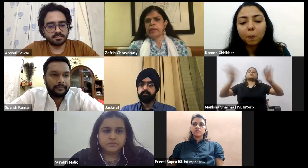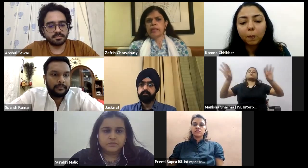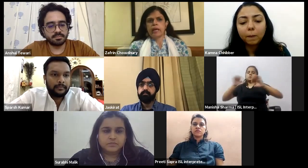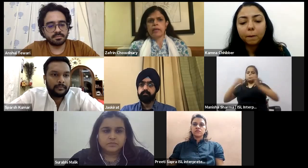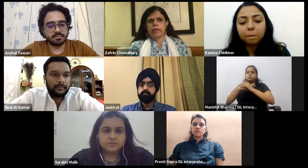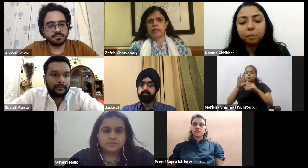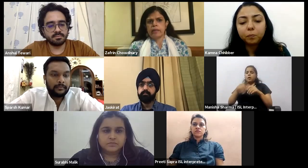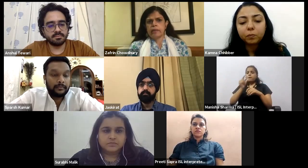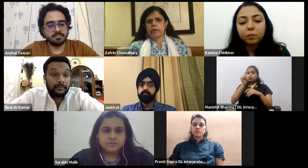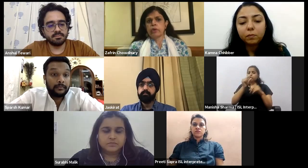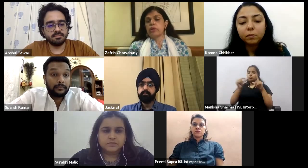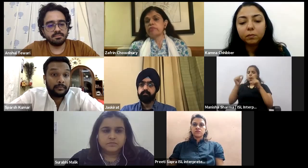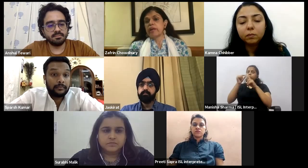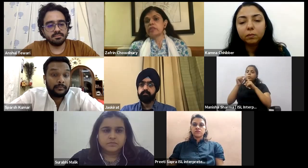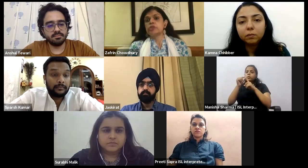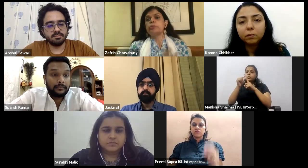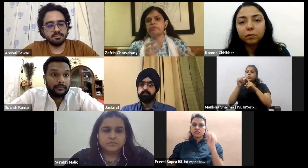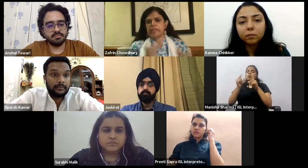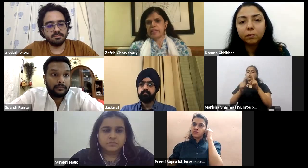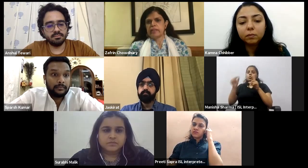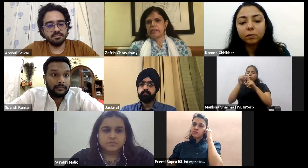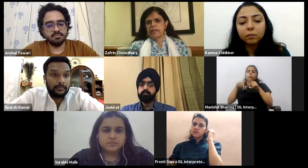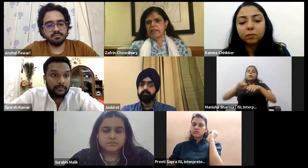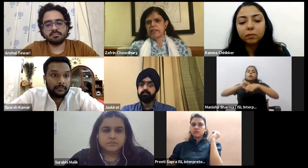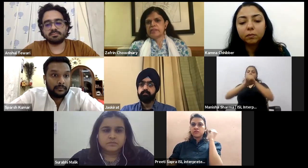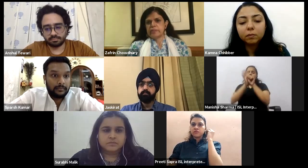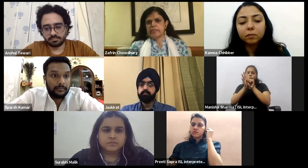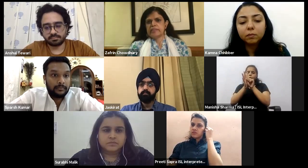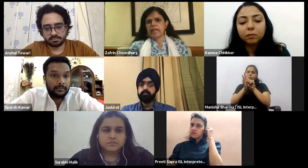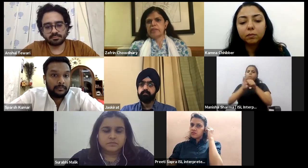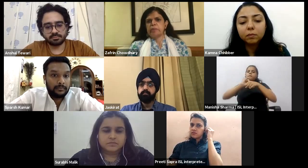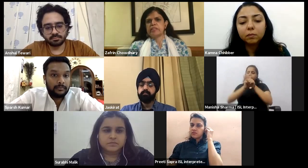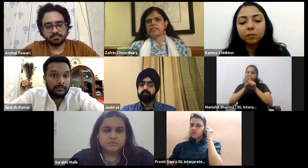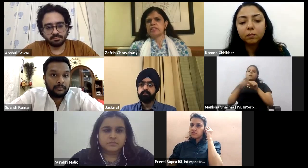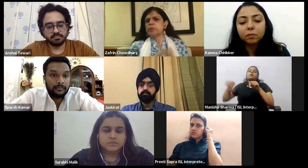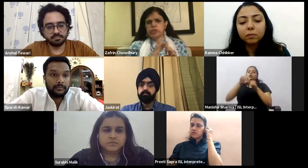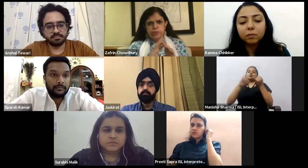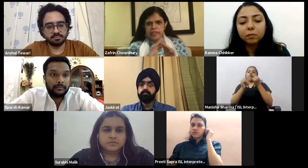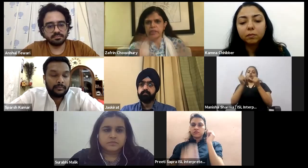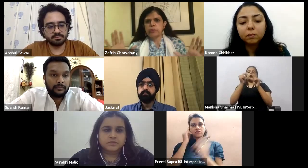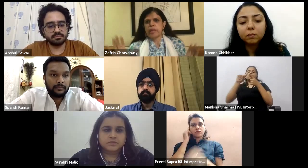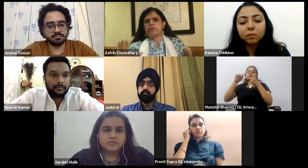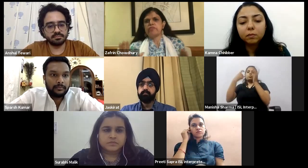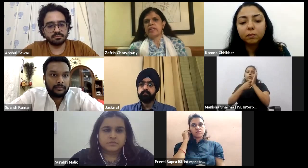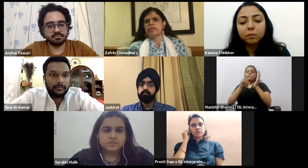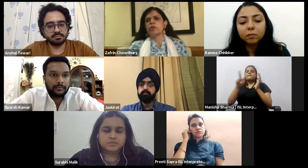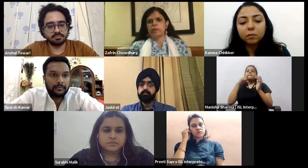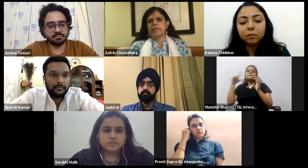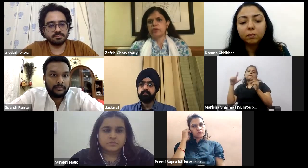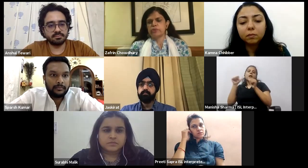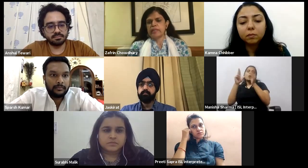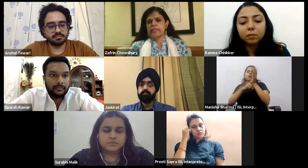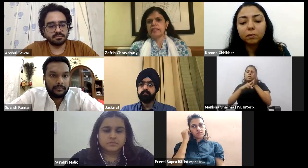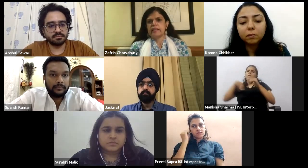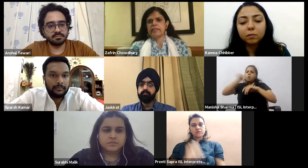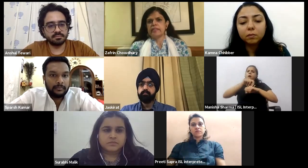UP a coronavirus supervillain series, animation series, which really went viral globally,